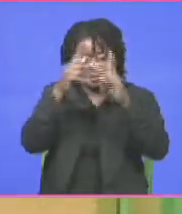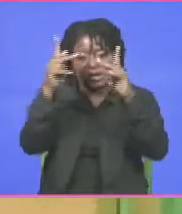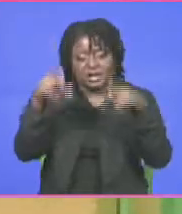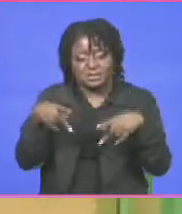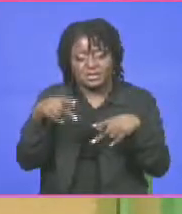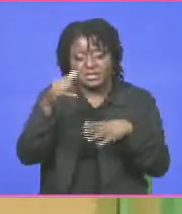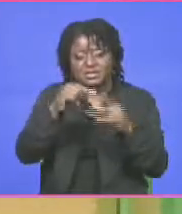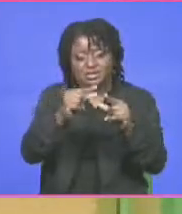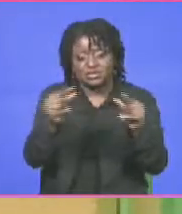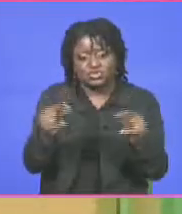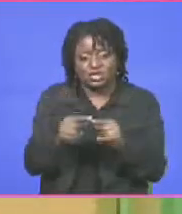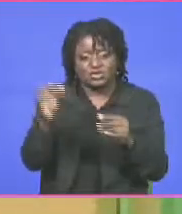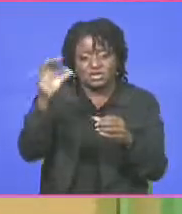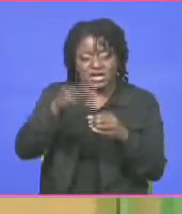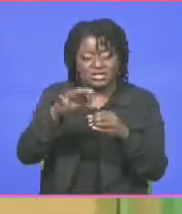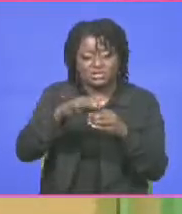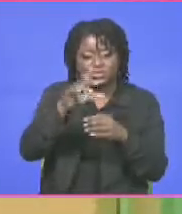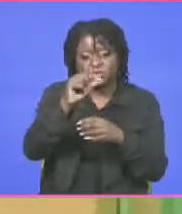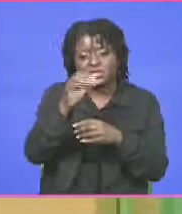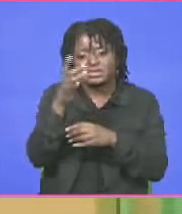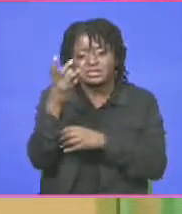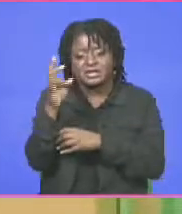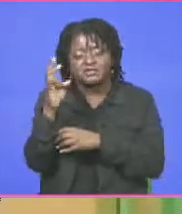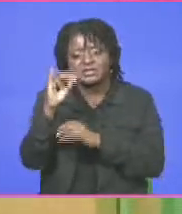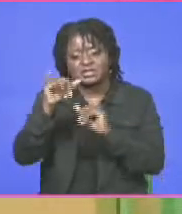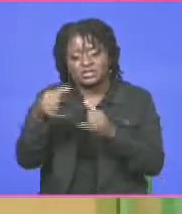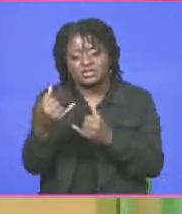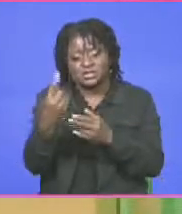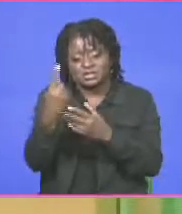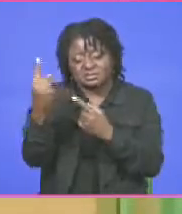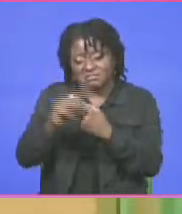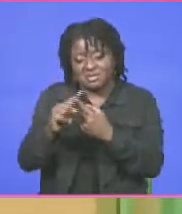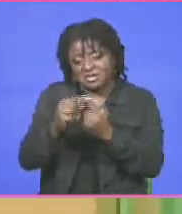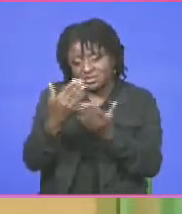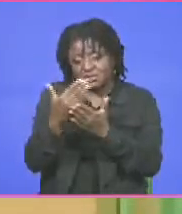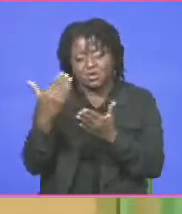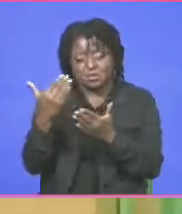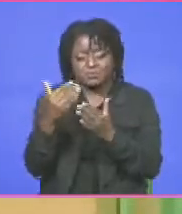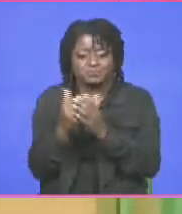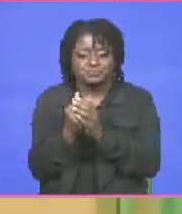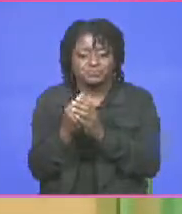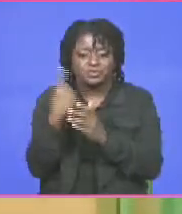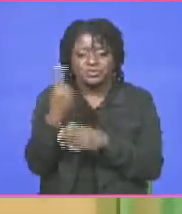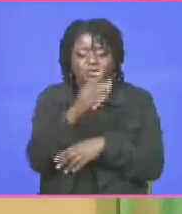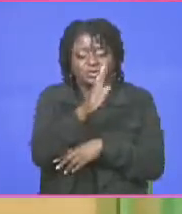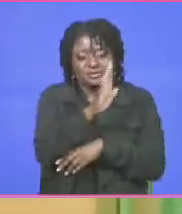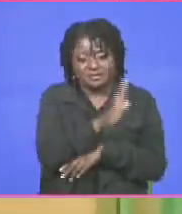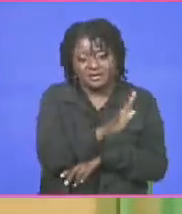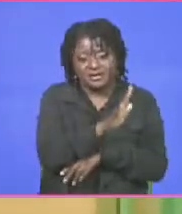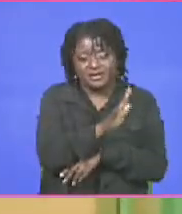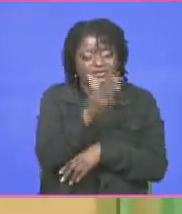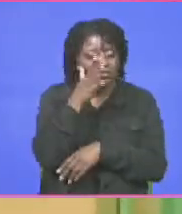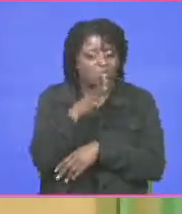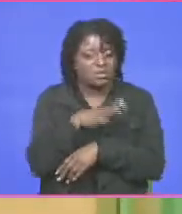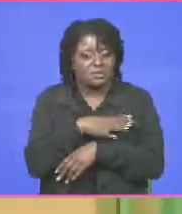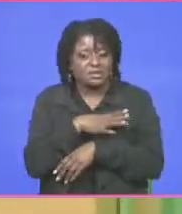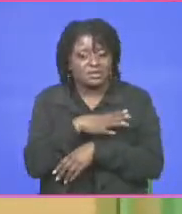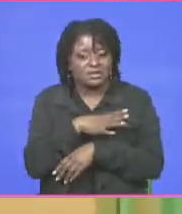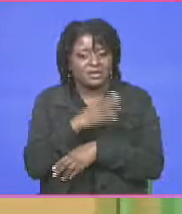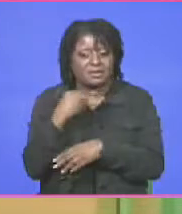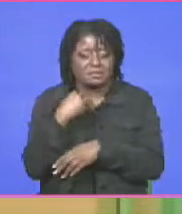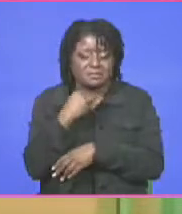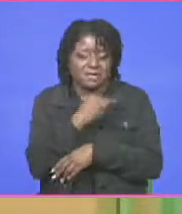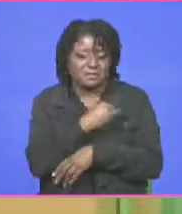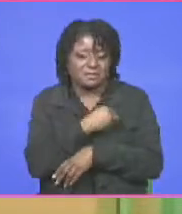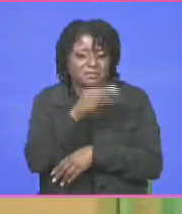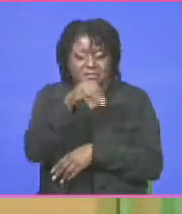in the general election of 2017, just months ago, only five women are members